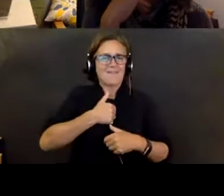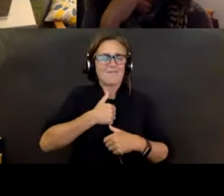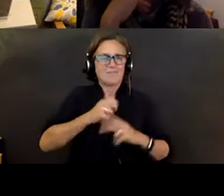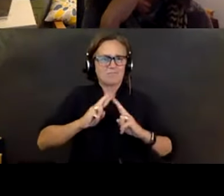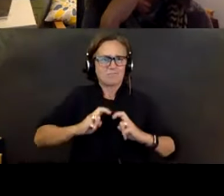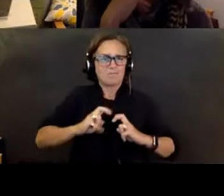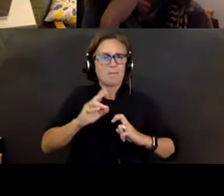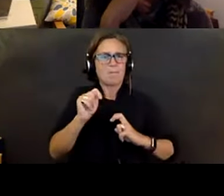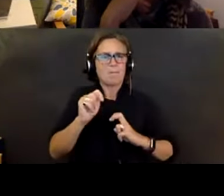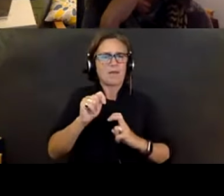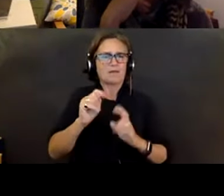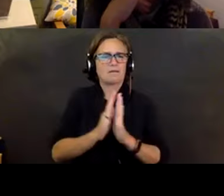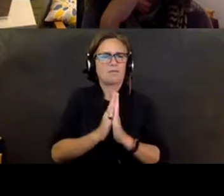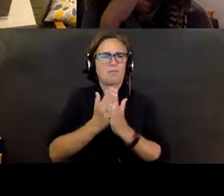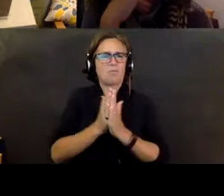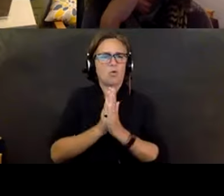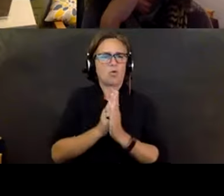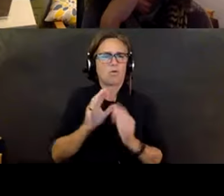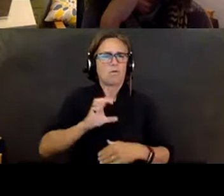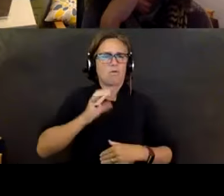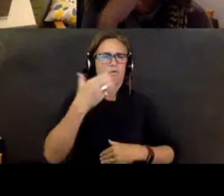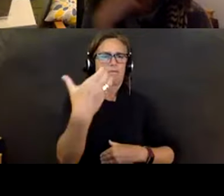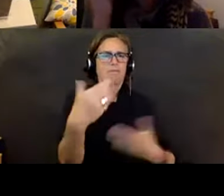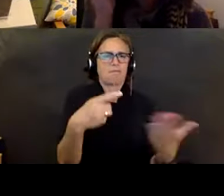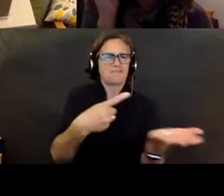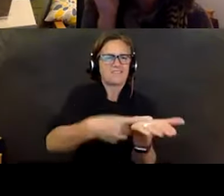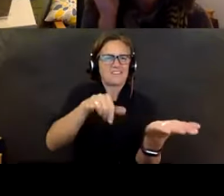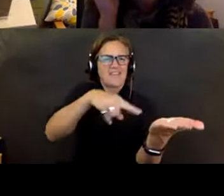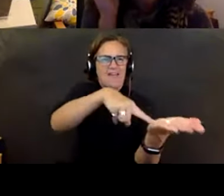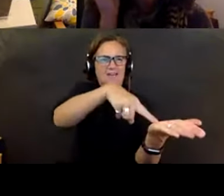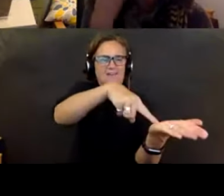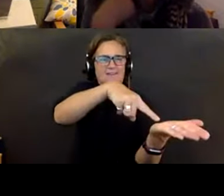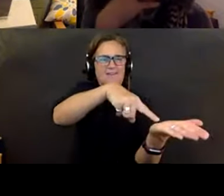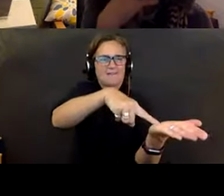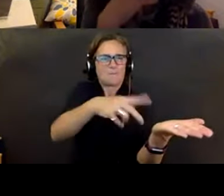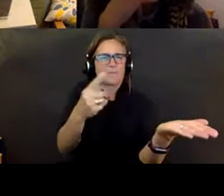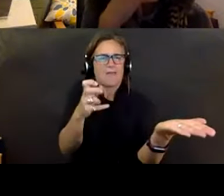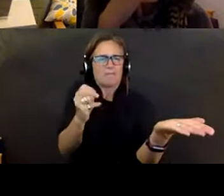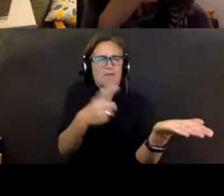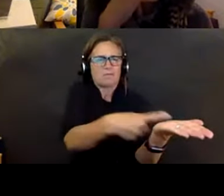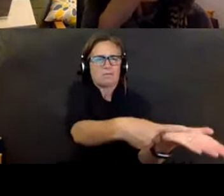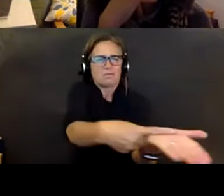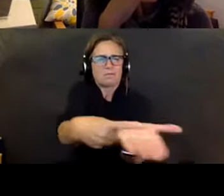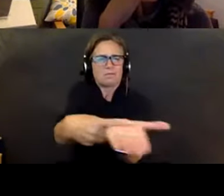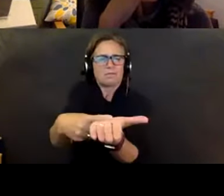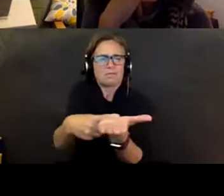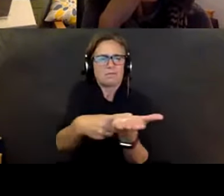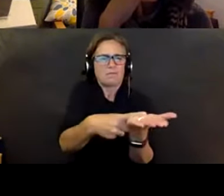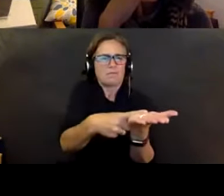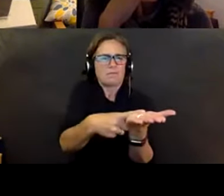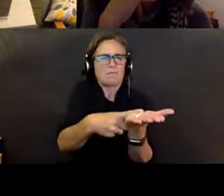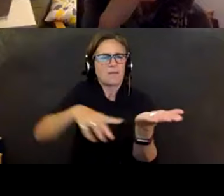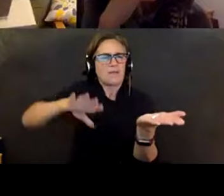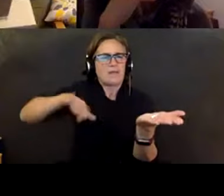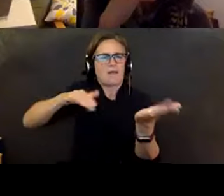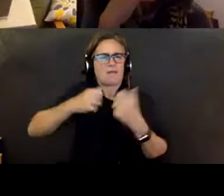who the author, the narrator of that book, right? So you can talk through that person to kind of talk through issues. But it ultimately is going to come down